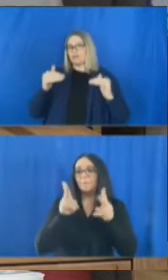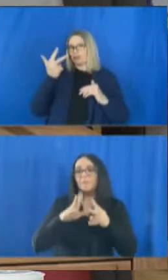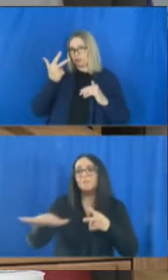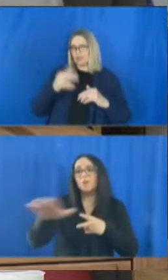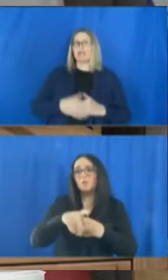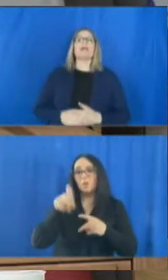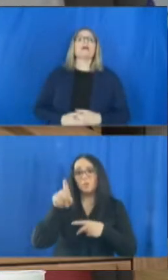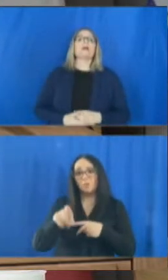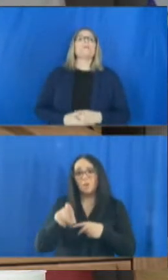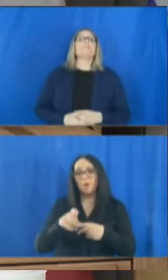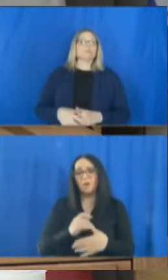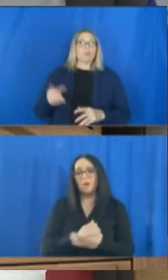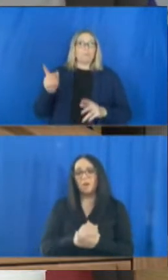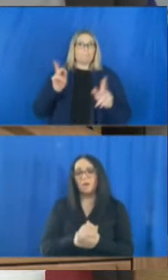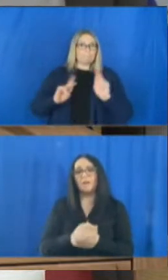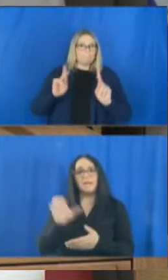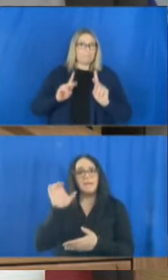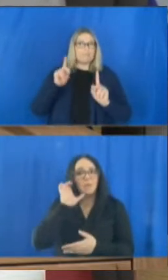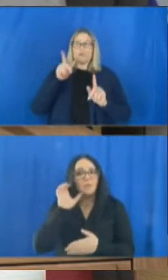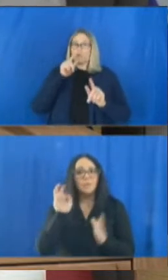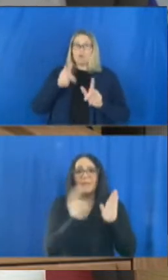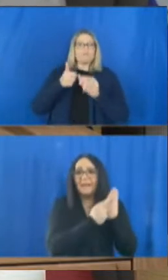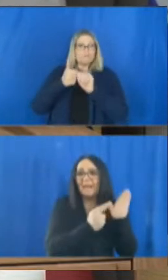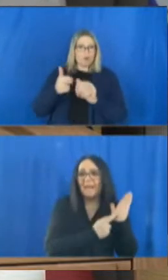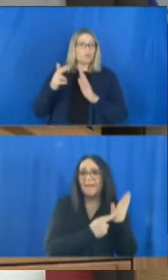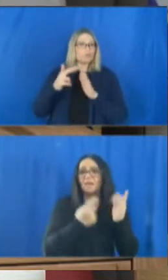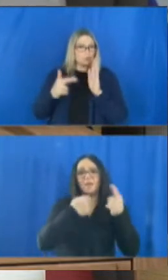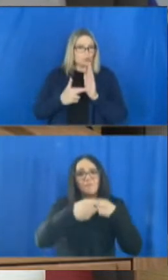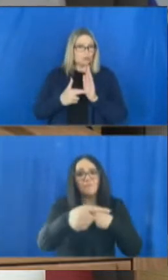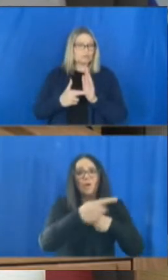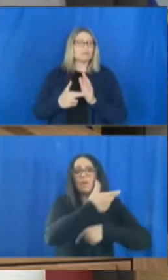a follow-up? I sure do.